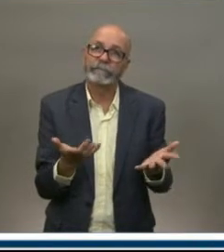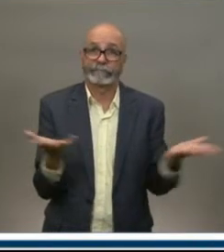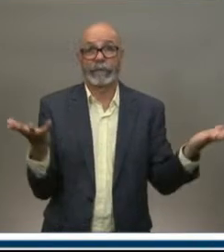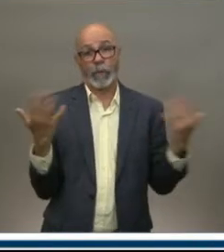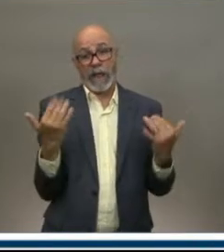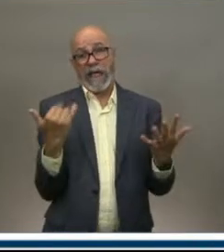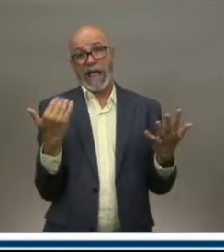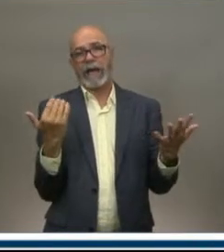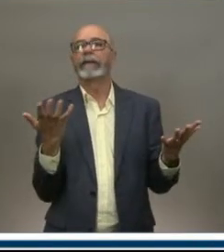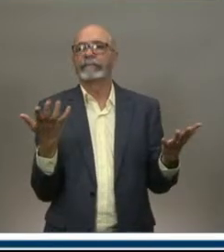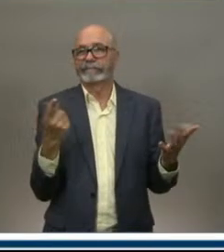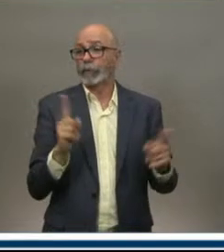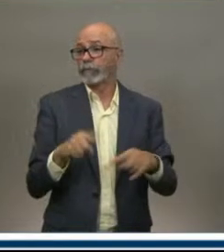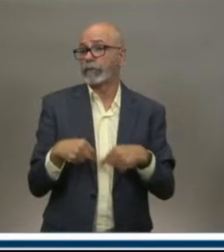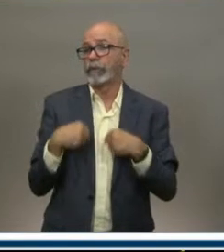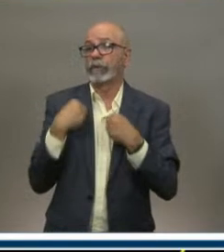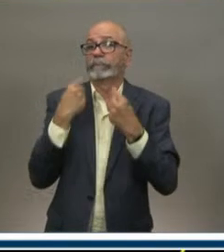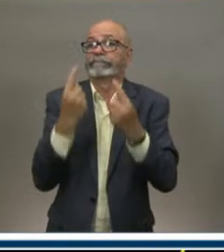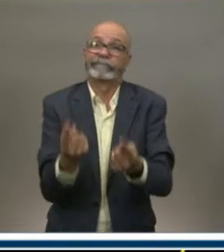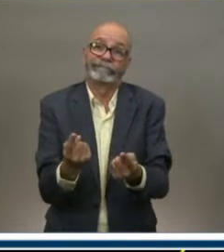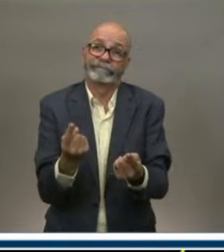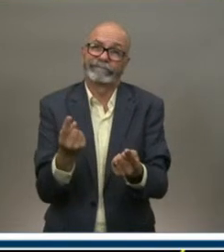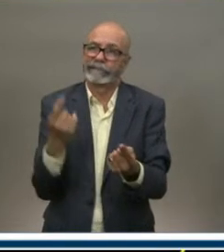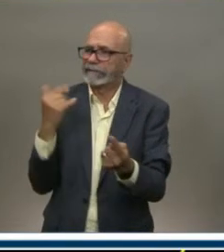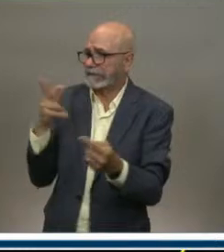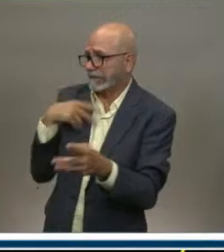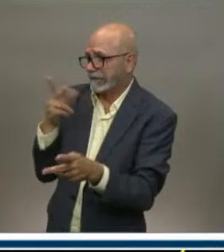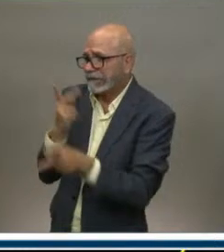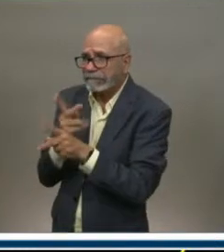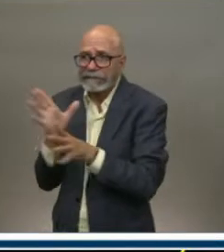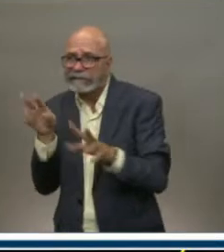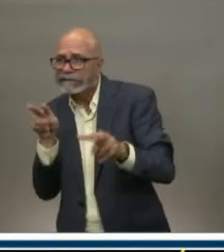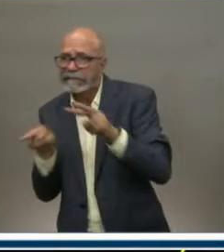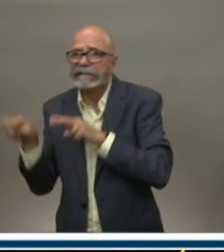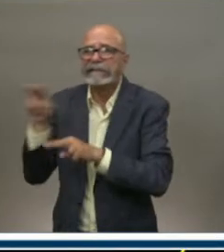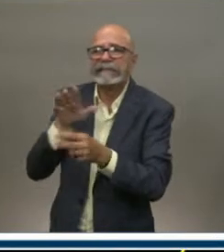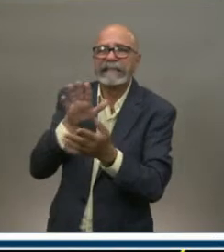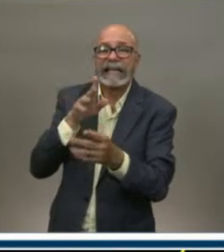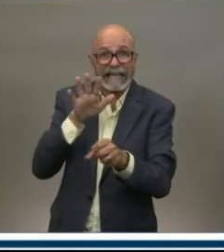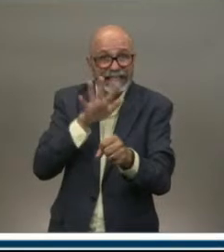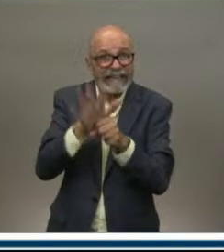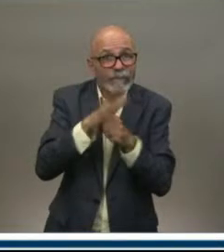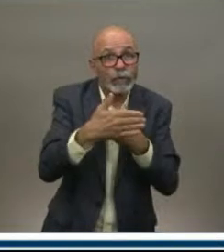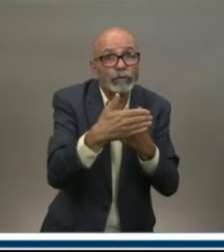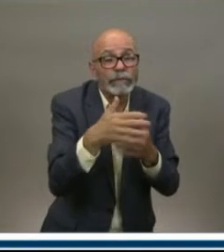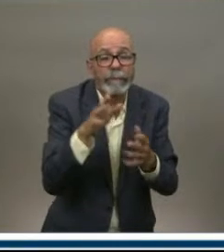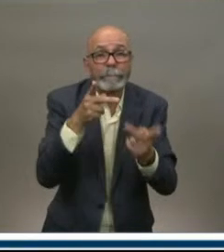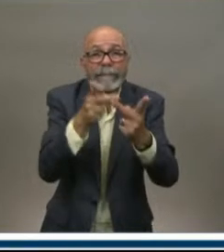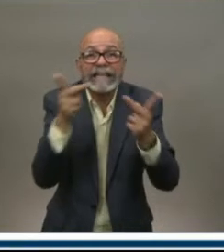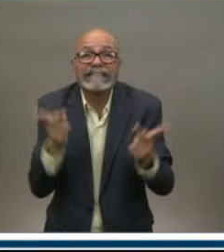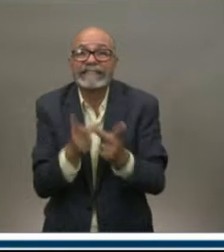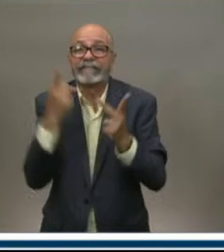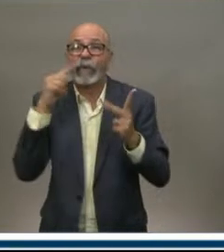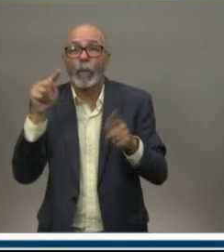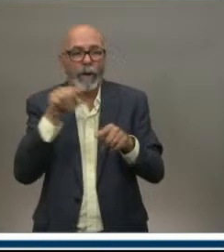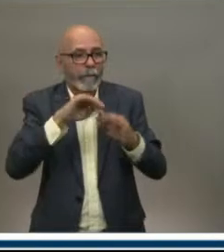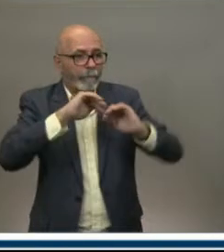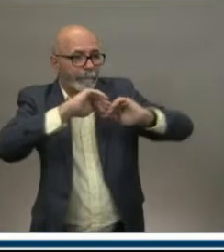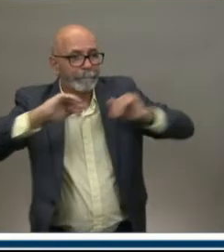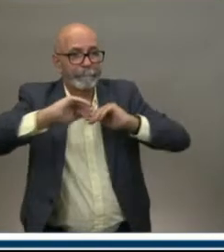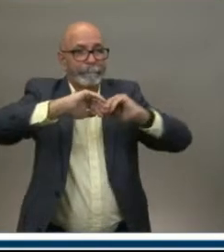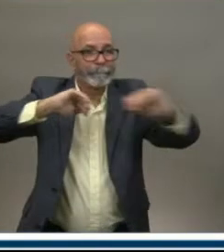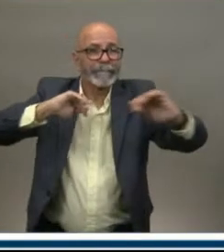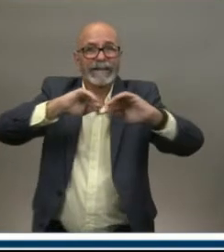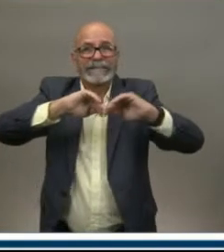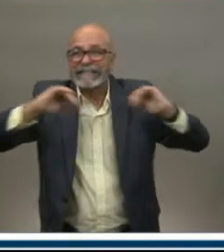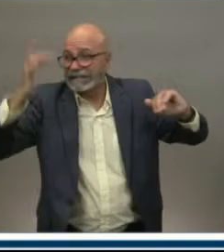doing since the first wave to maintain space and capacity to help support isolation in